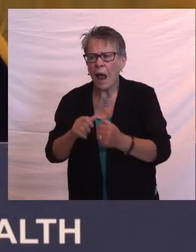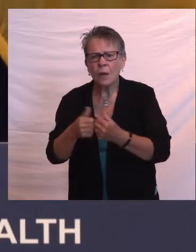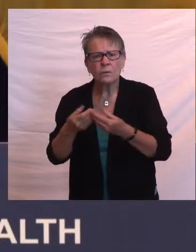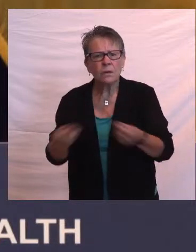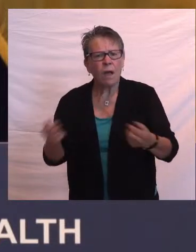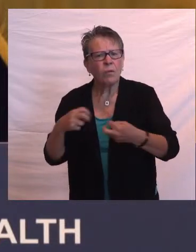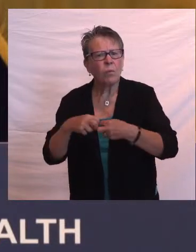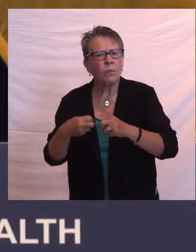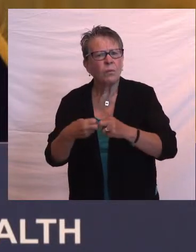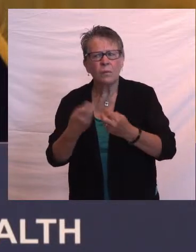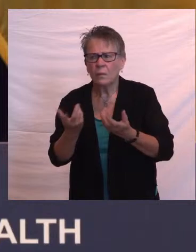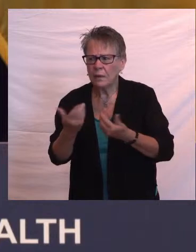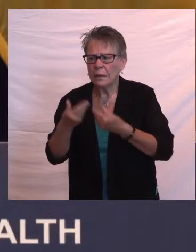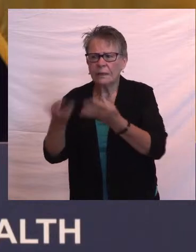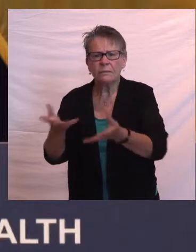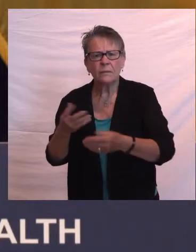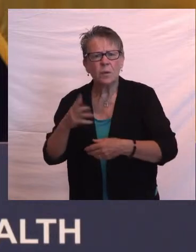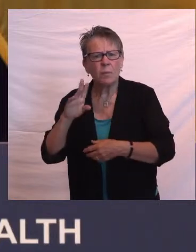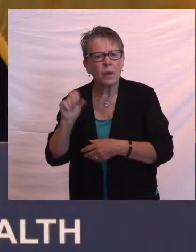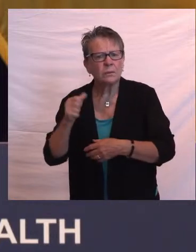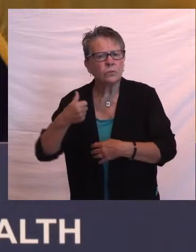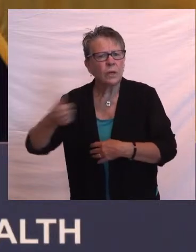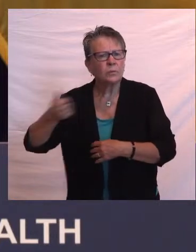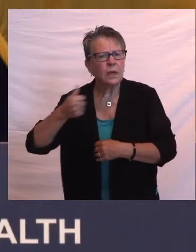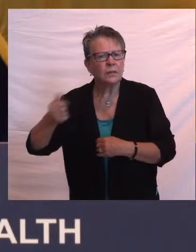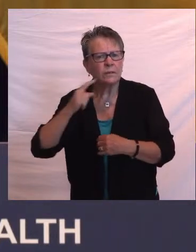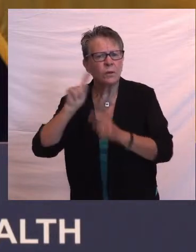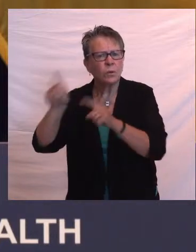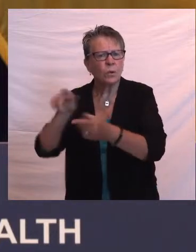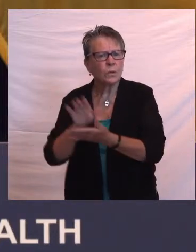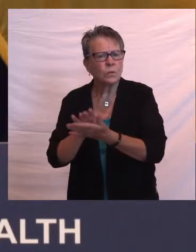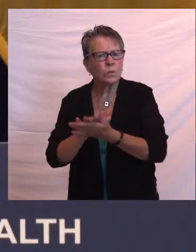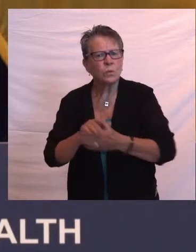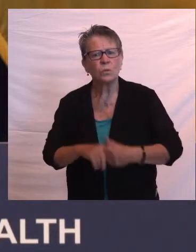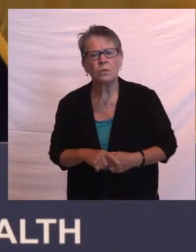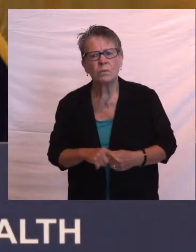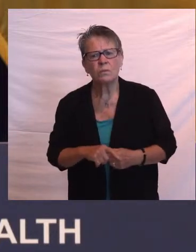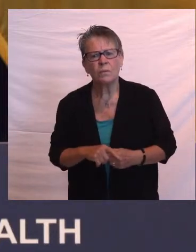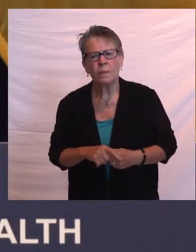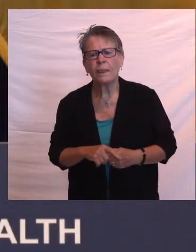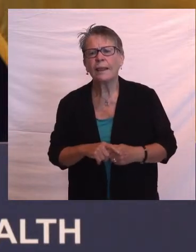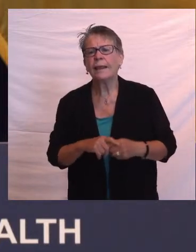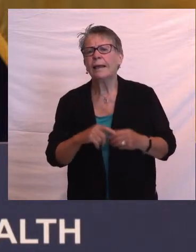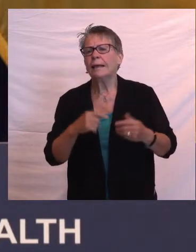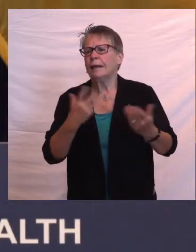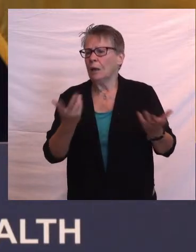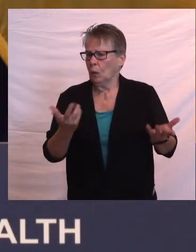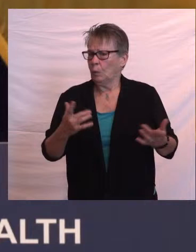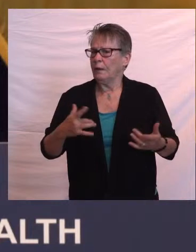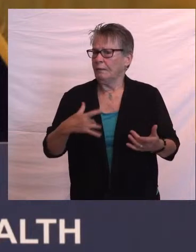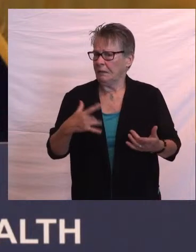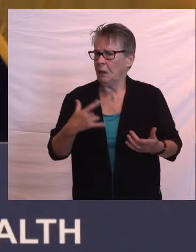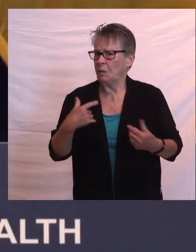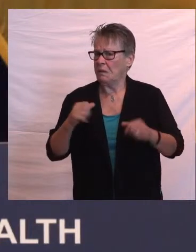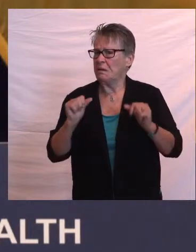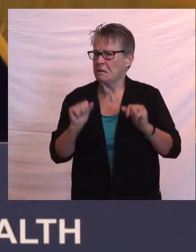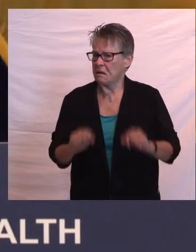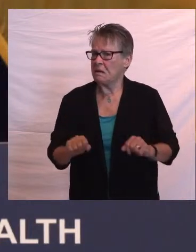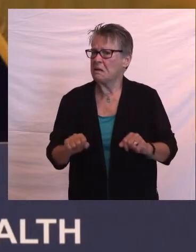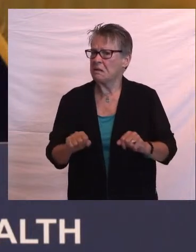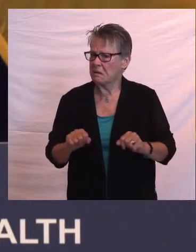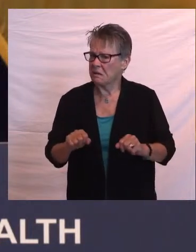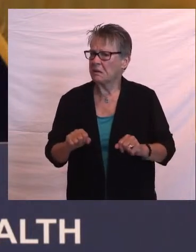We believe we'll be able, Judy, you should weigh in here. We believe we'll be able to manage the demand, but we have said for quite some time